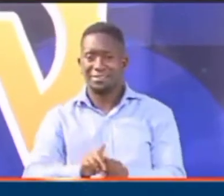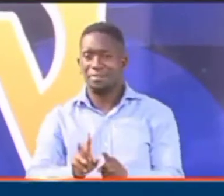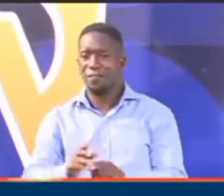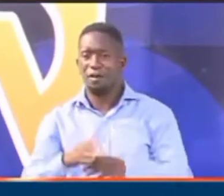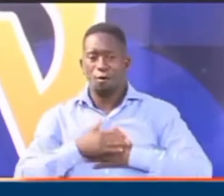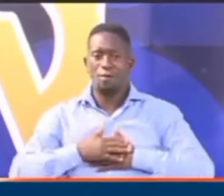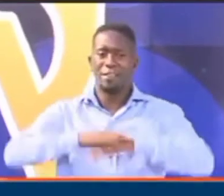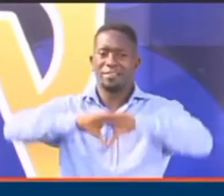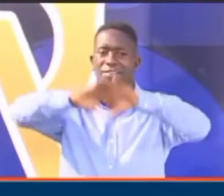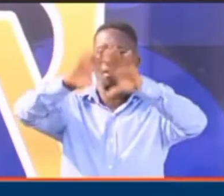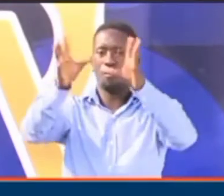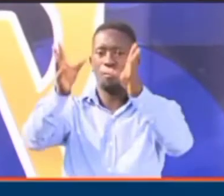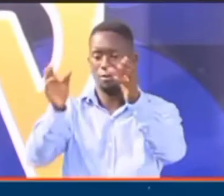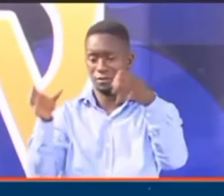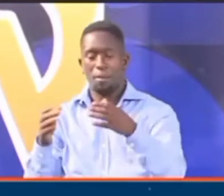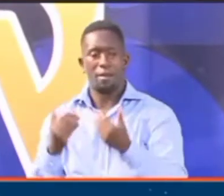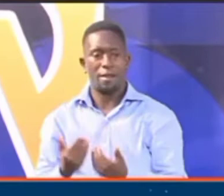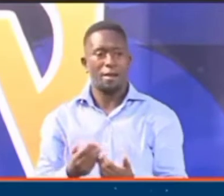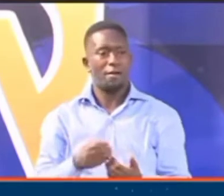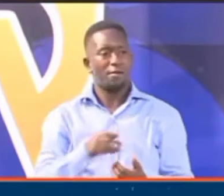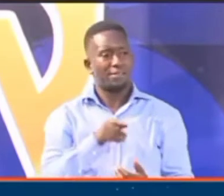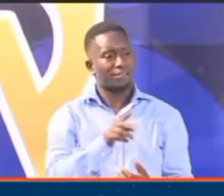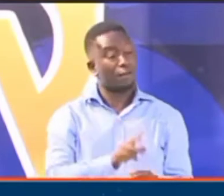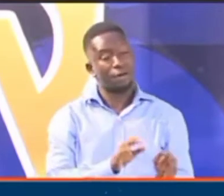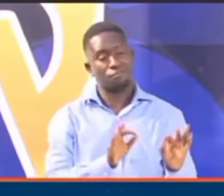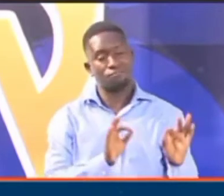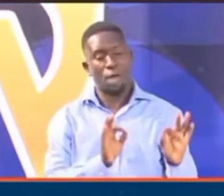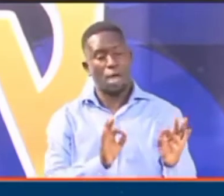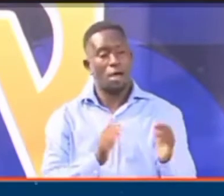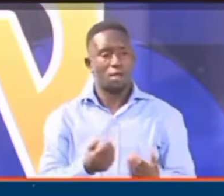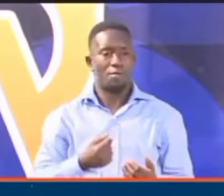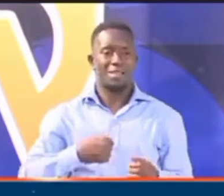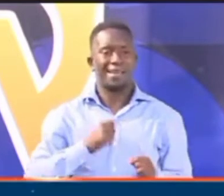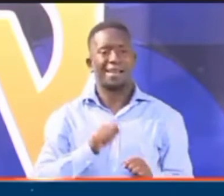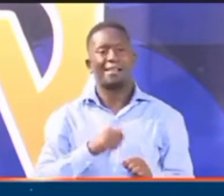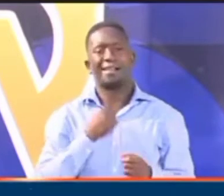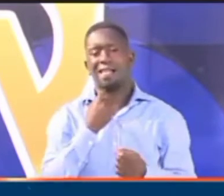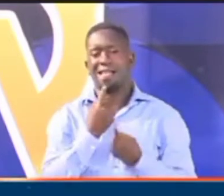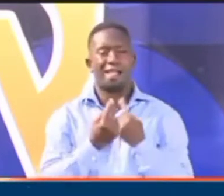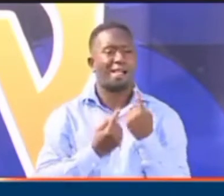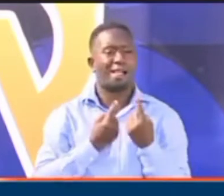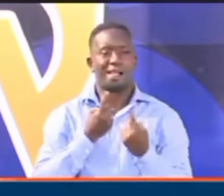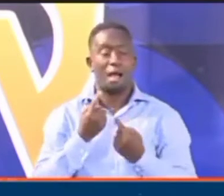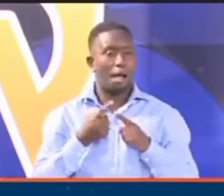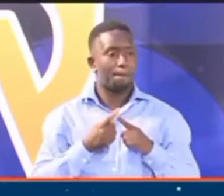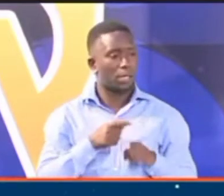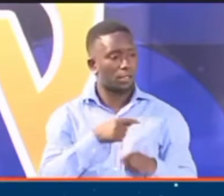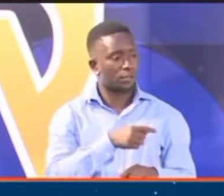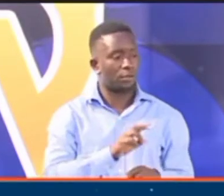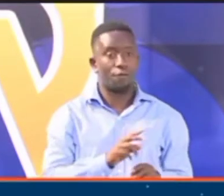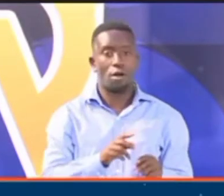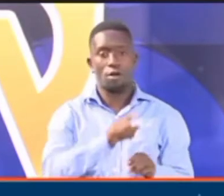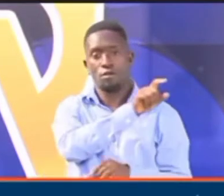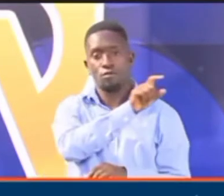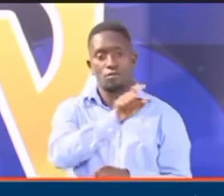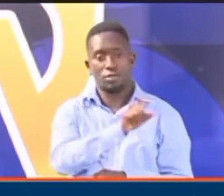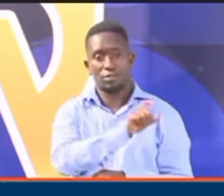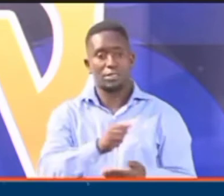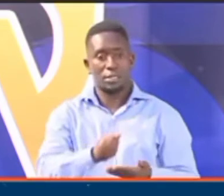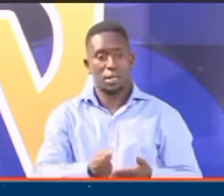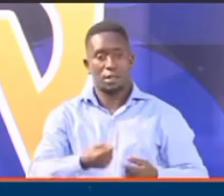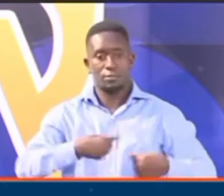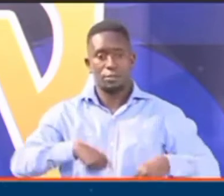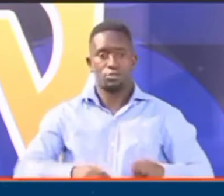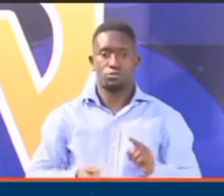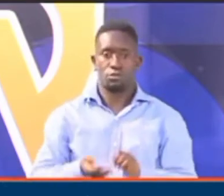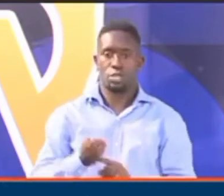his amazing storytelling and his captivating works. I can go on forever and ever. Each of these weeks helped us acquire new skills and put